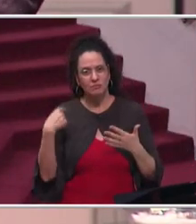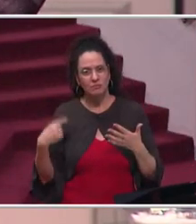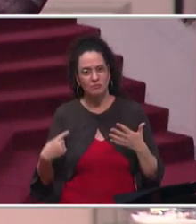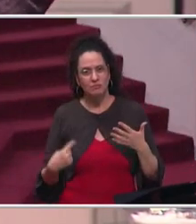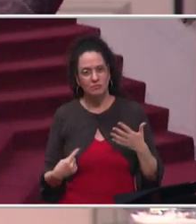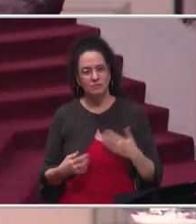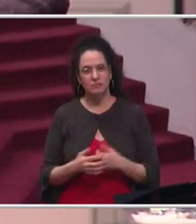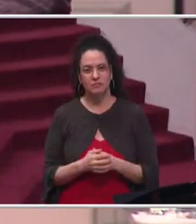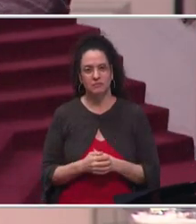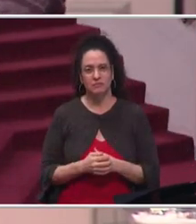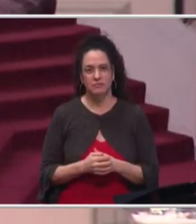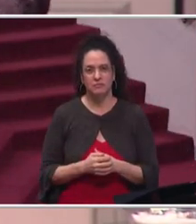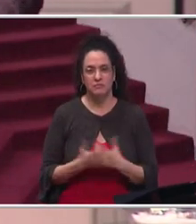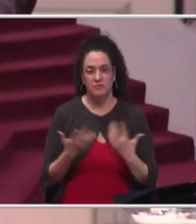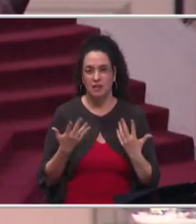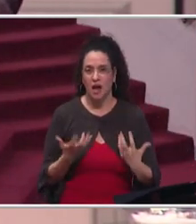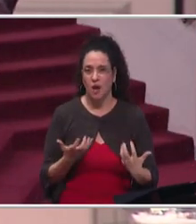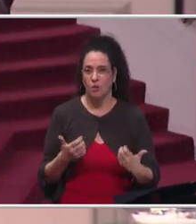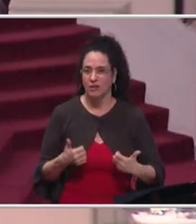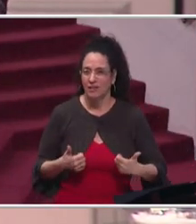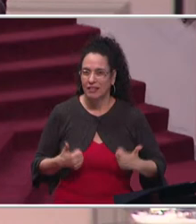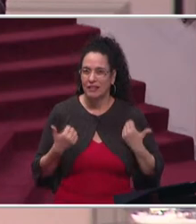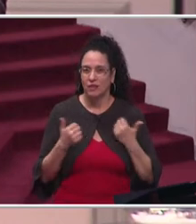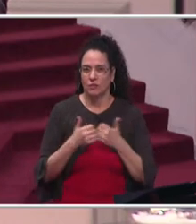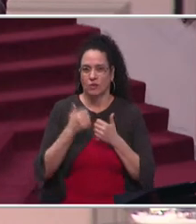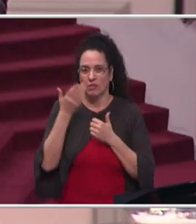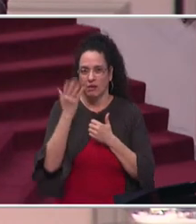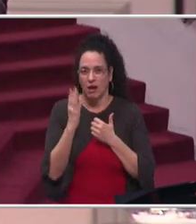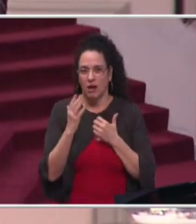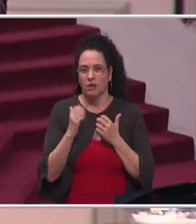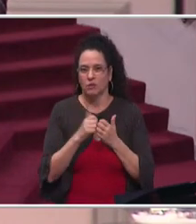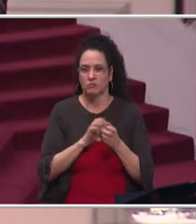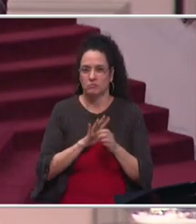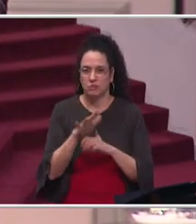I just want to live in him with more peace.